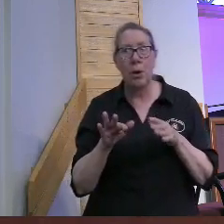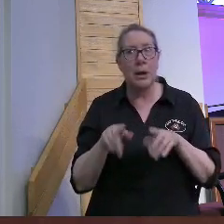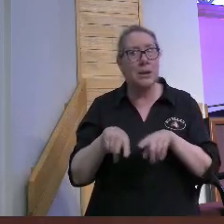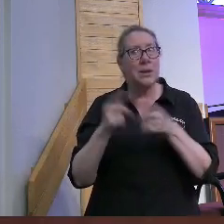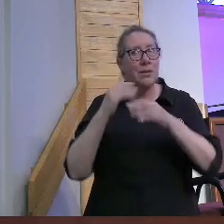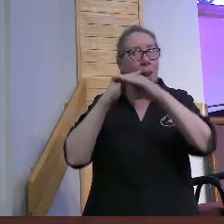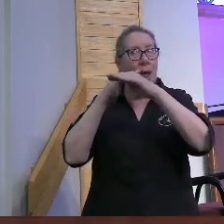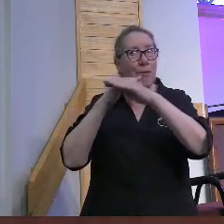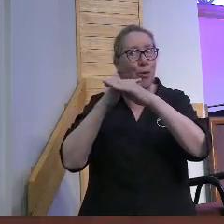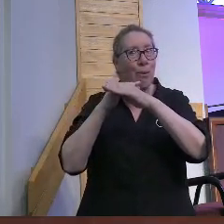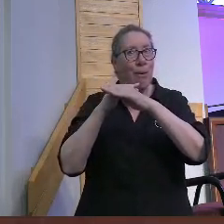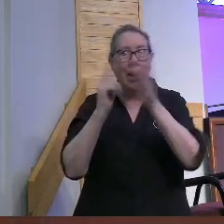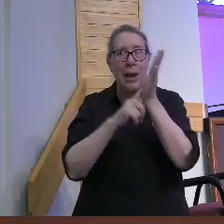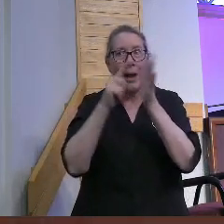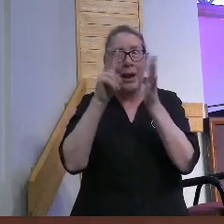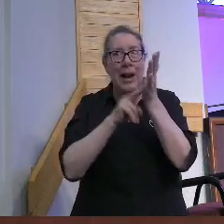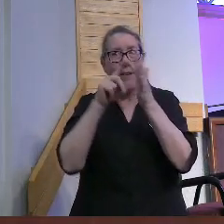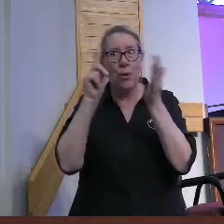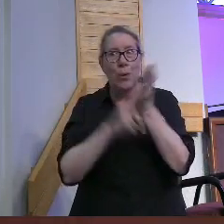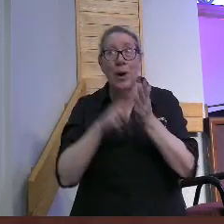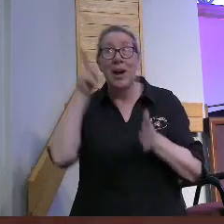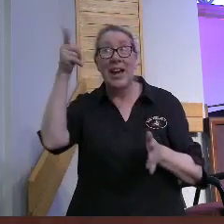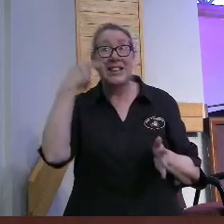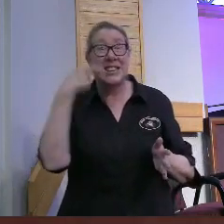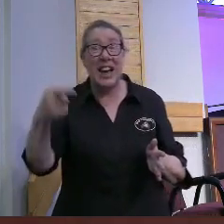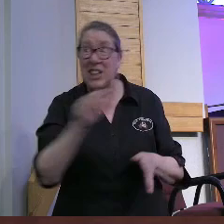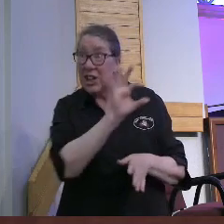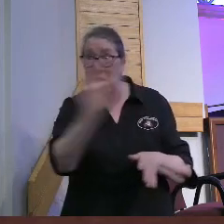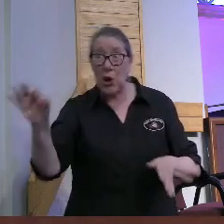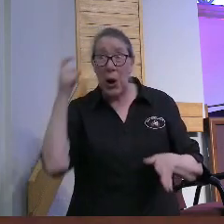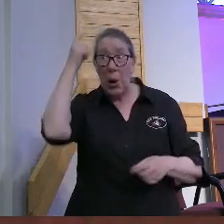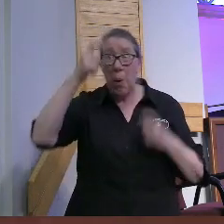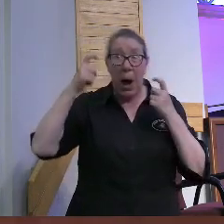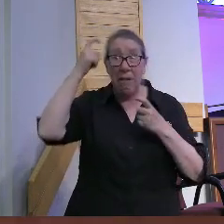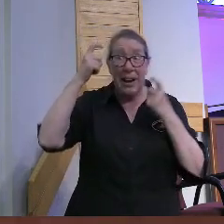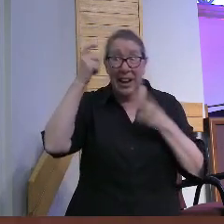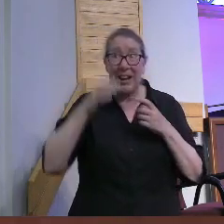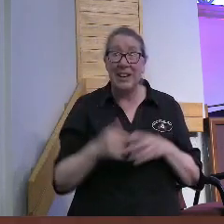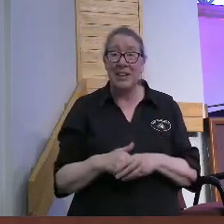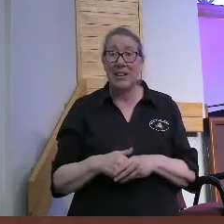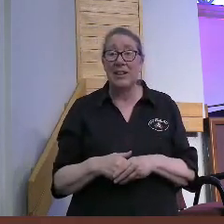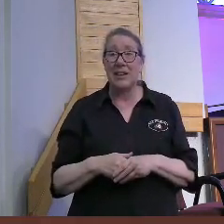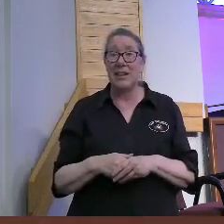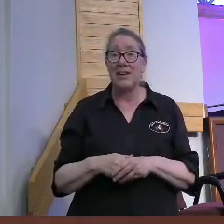Because Jesus is saying, do not worry. In the Old Testament, it would have been worded, thou shalt not.